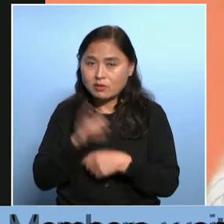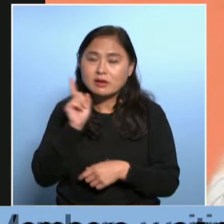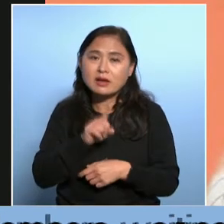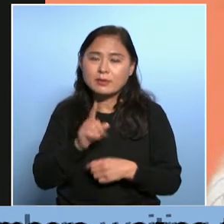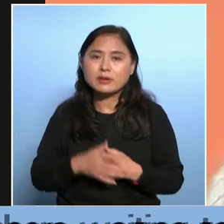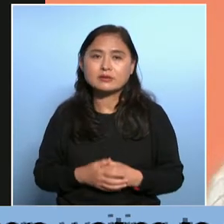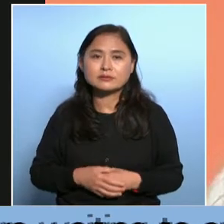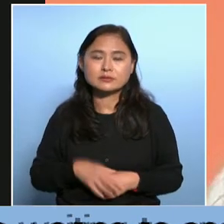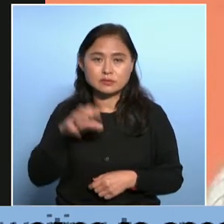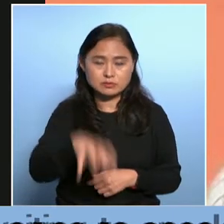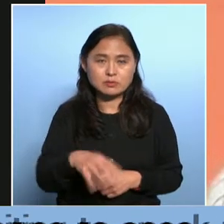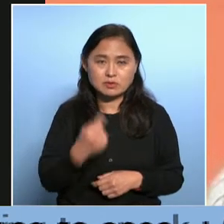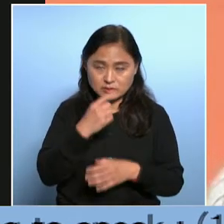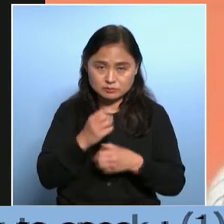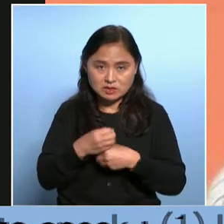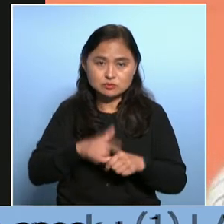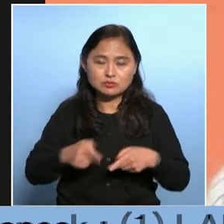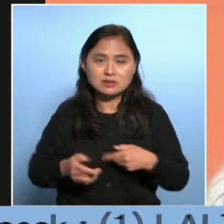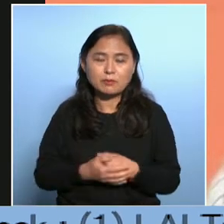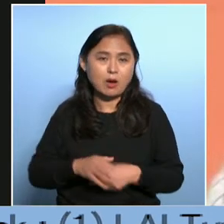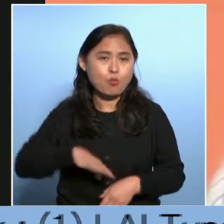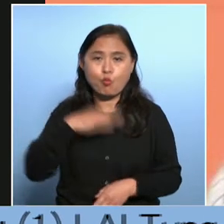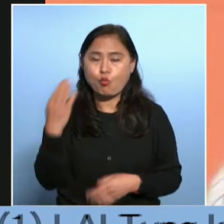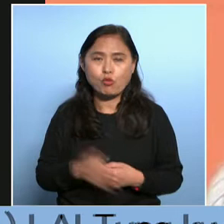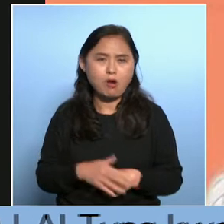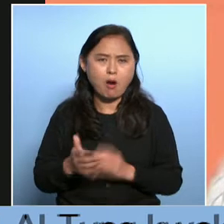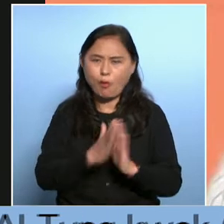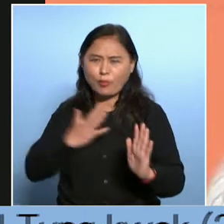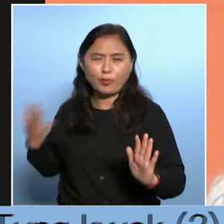That is, in the past week,